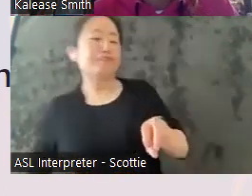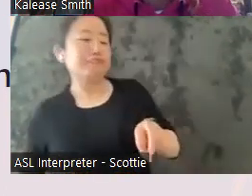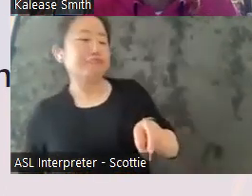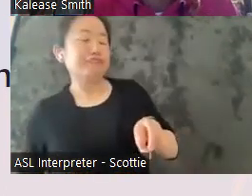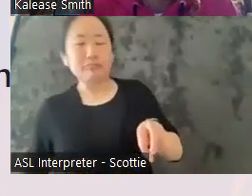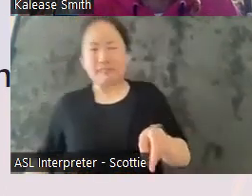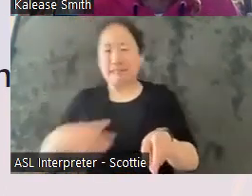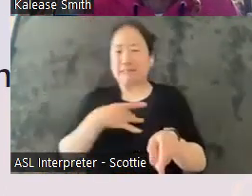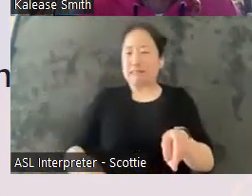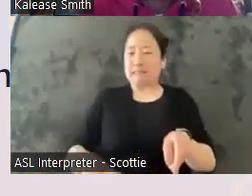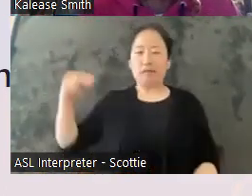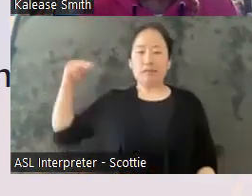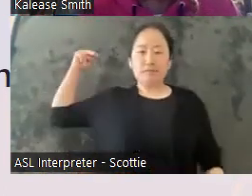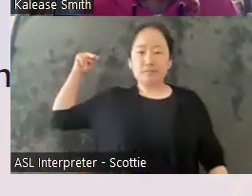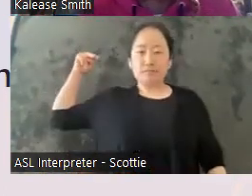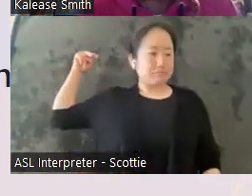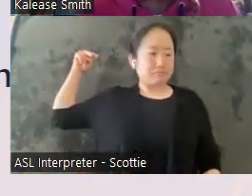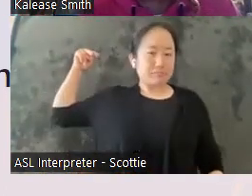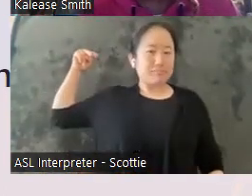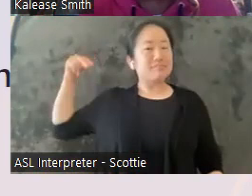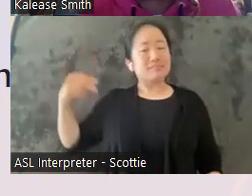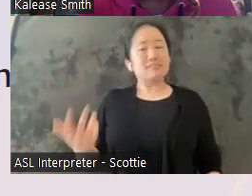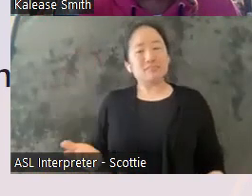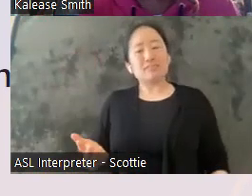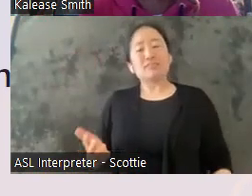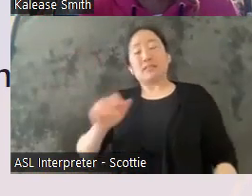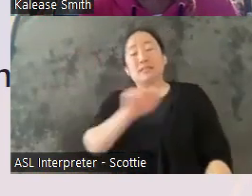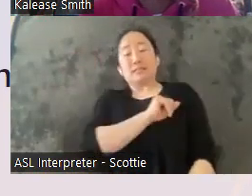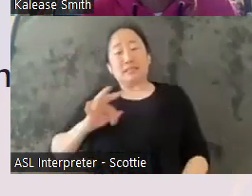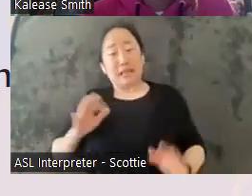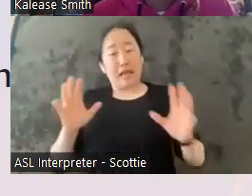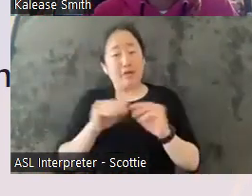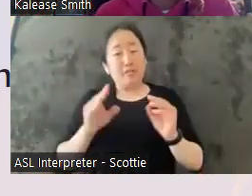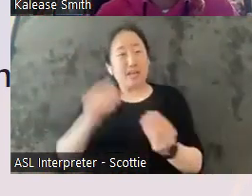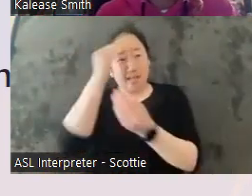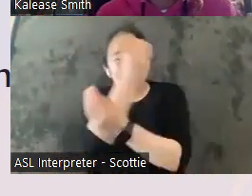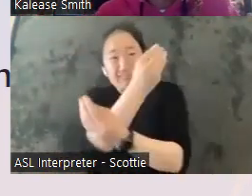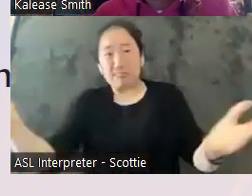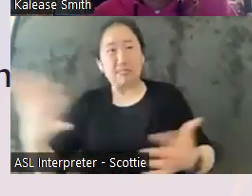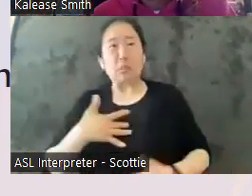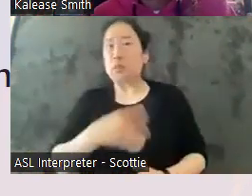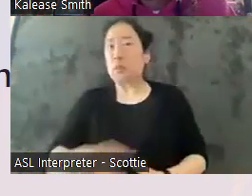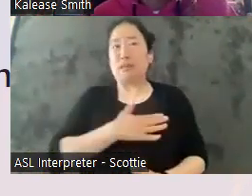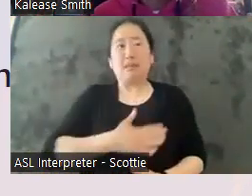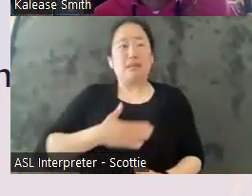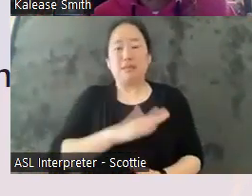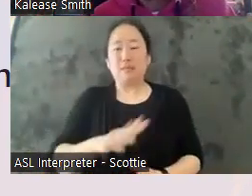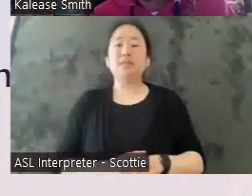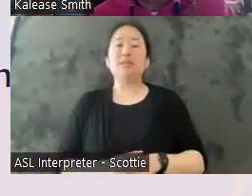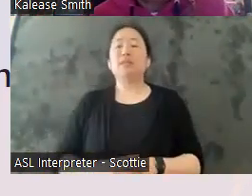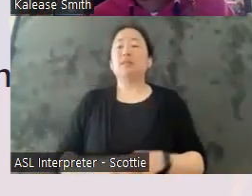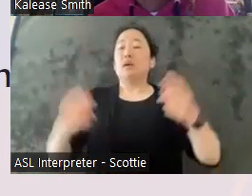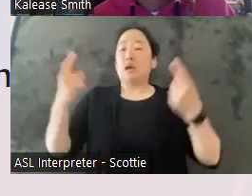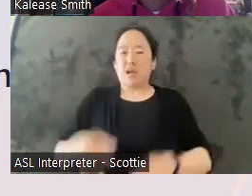And I made that very clear at a staff meeting, and there's a couple of people that kept doing it. And I said, you're really not respecting